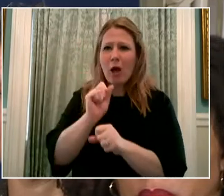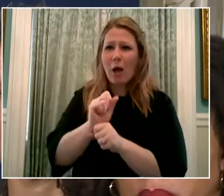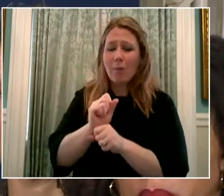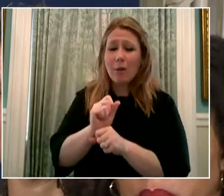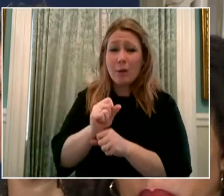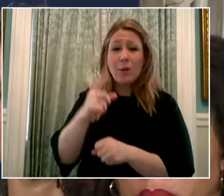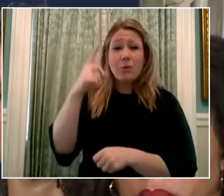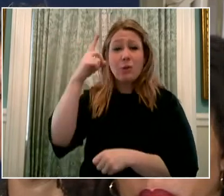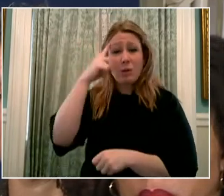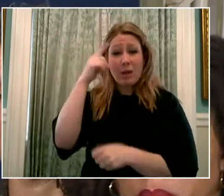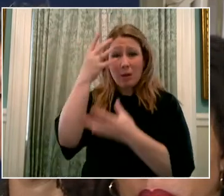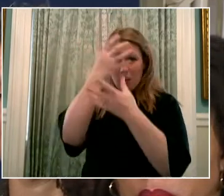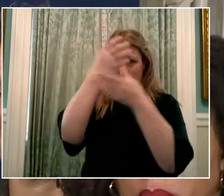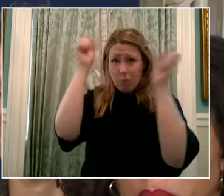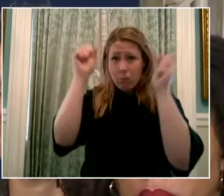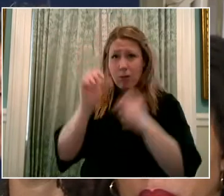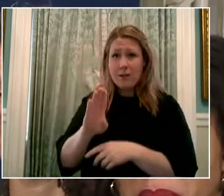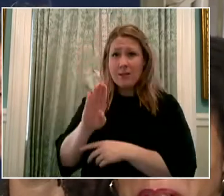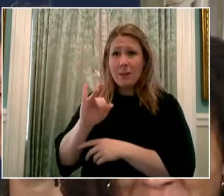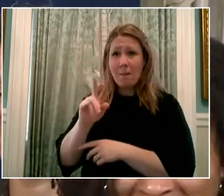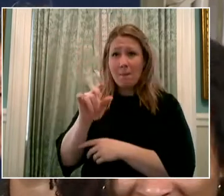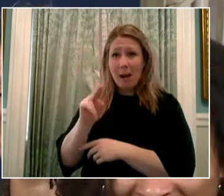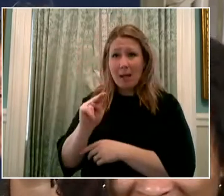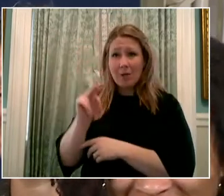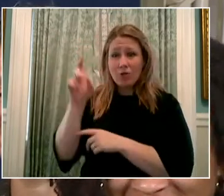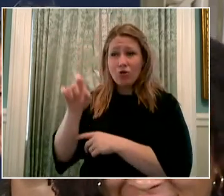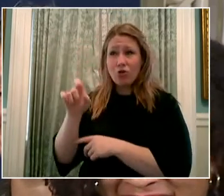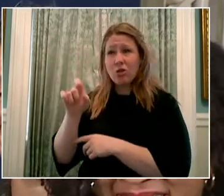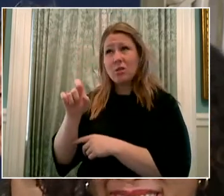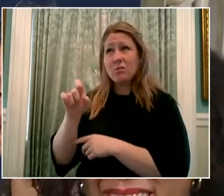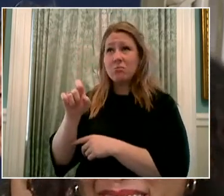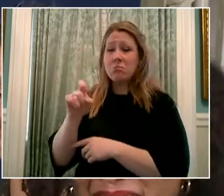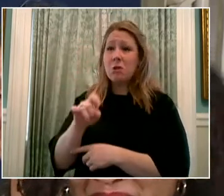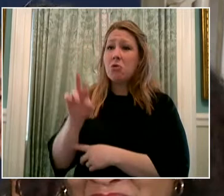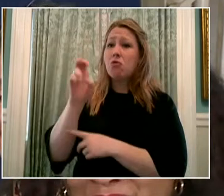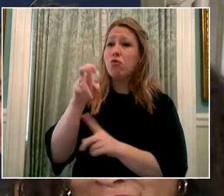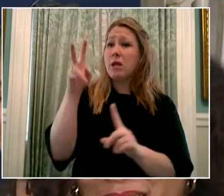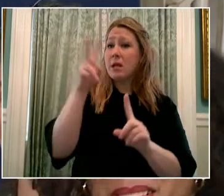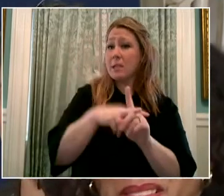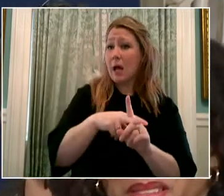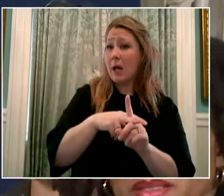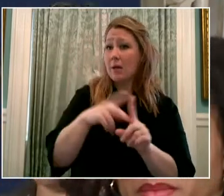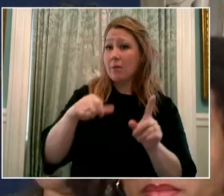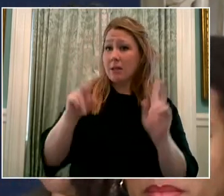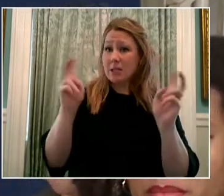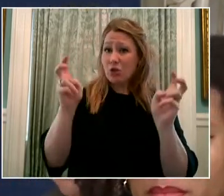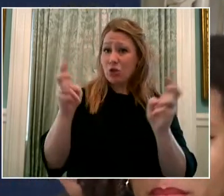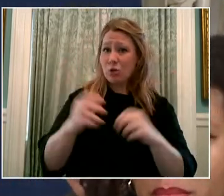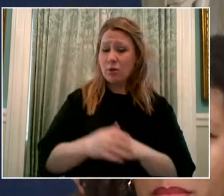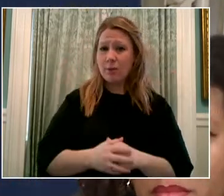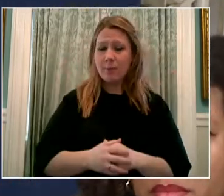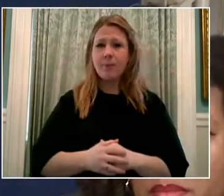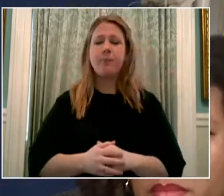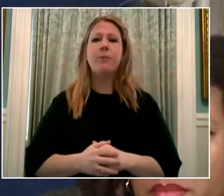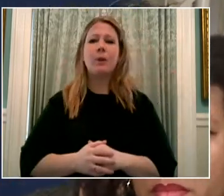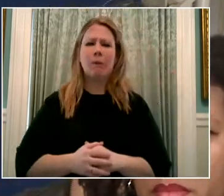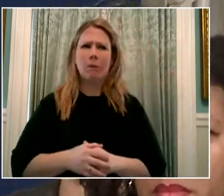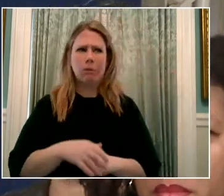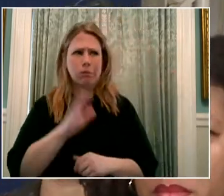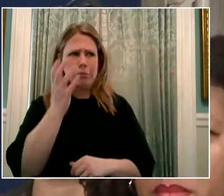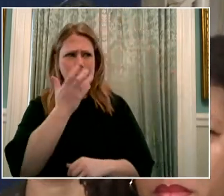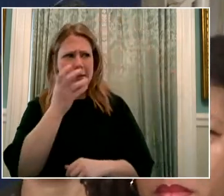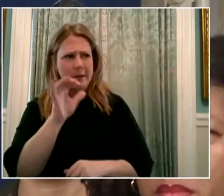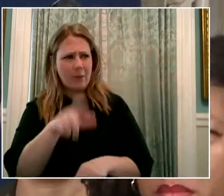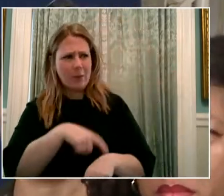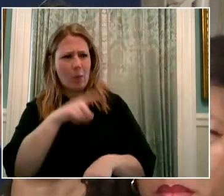country? Okay. That was a pretty long question, Bernadette. You know, here's what I'm saying, and I've said this over and over again.